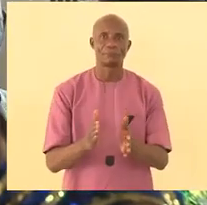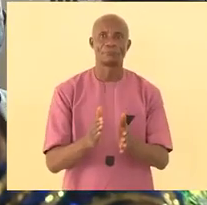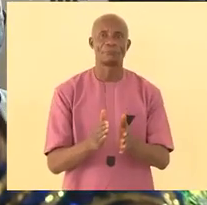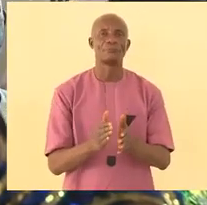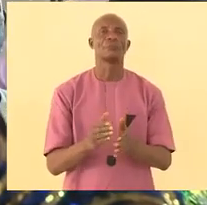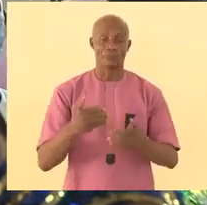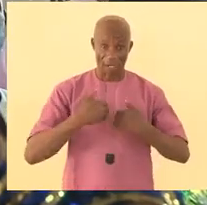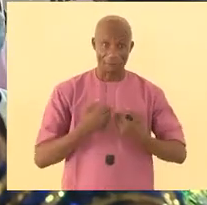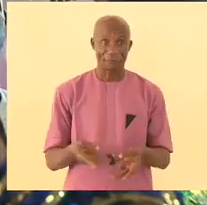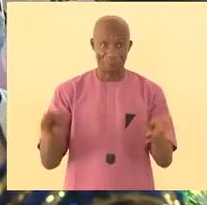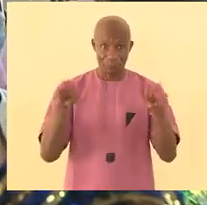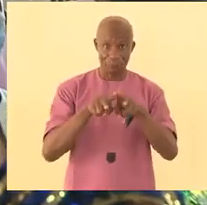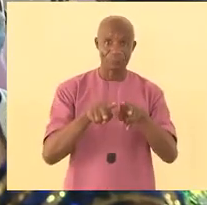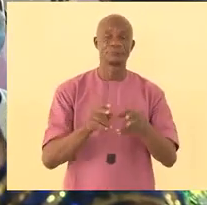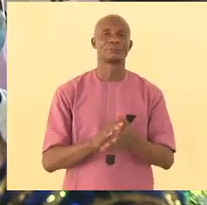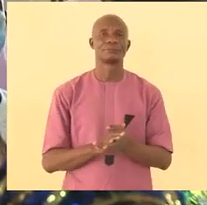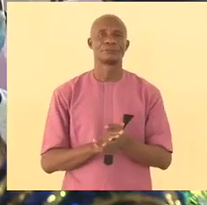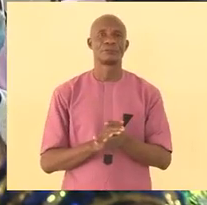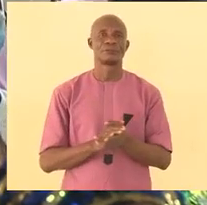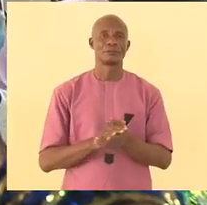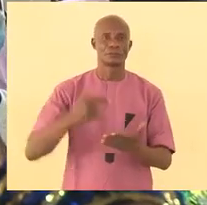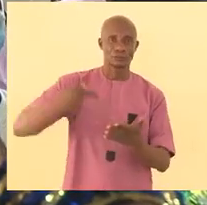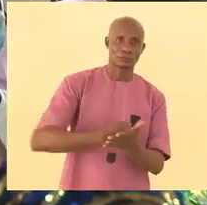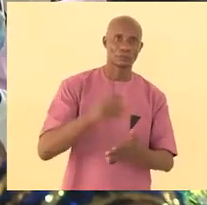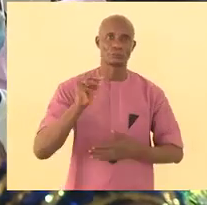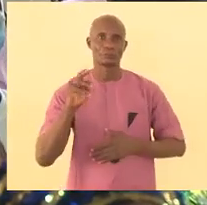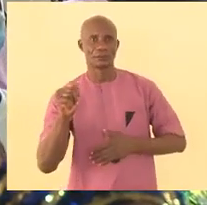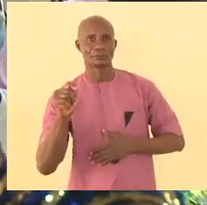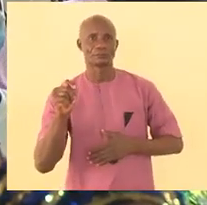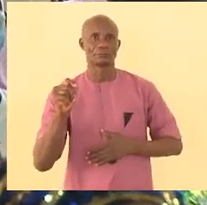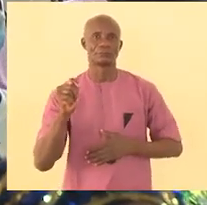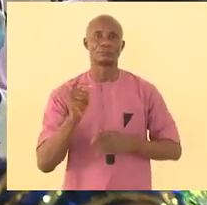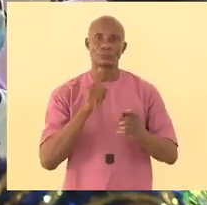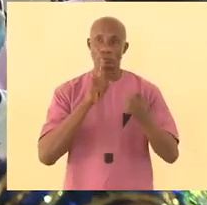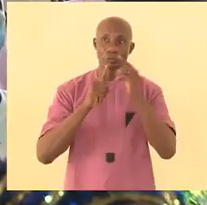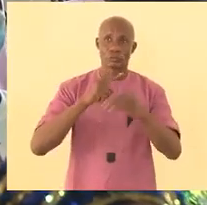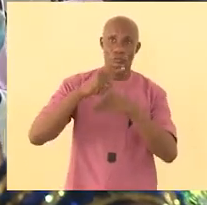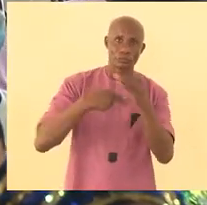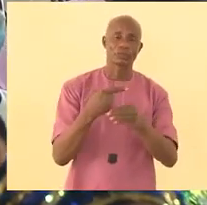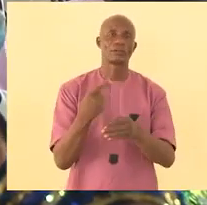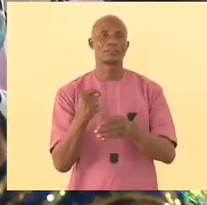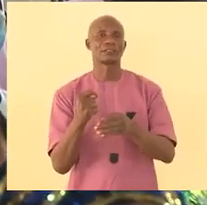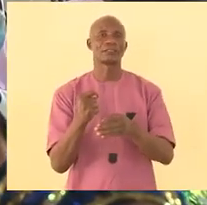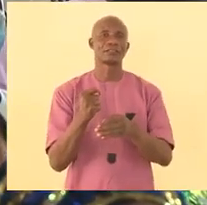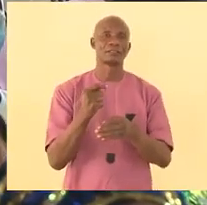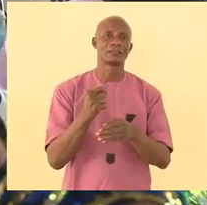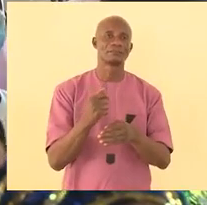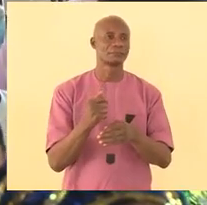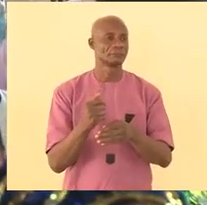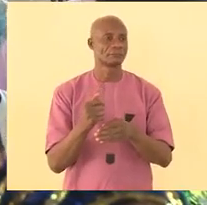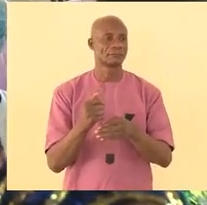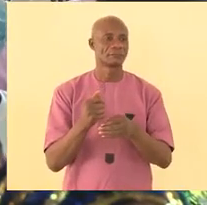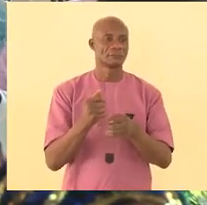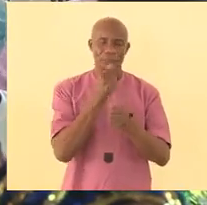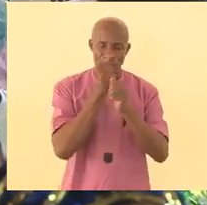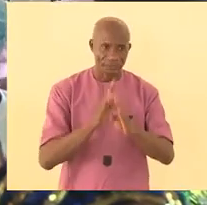has values. And if you look at the Gospel of Matthew, chapter 5, it talks about the beatitude. That, to